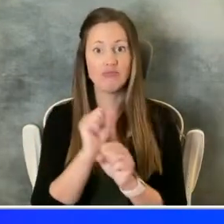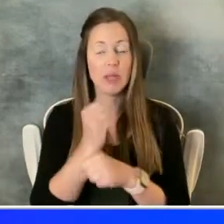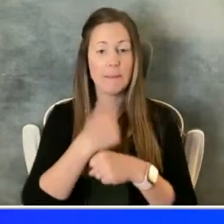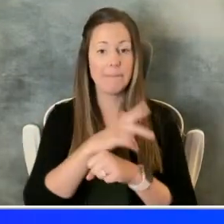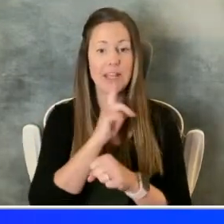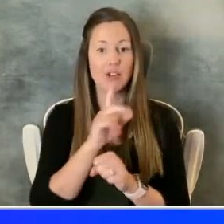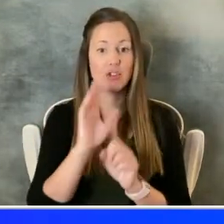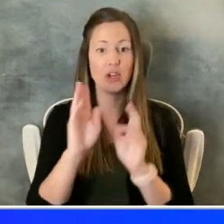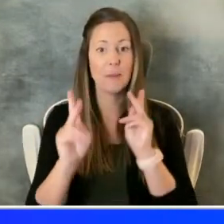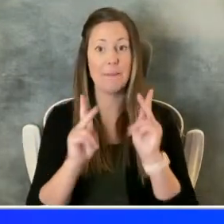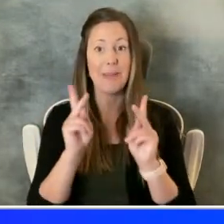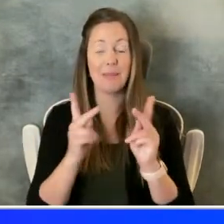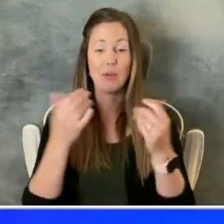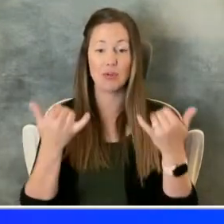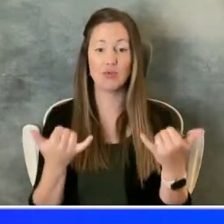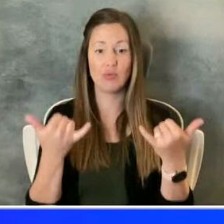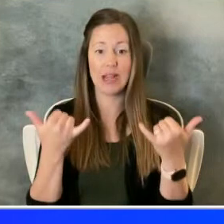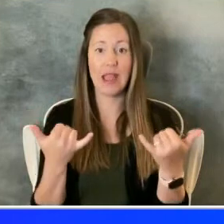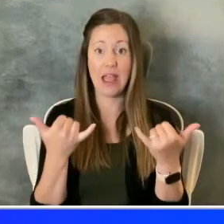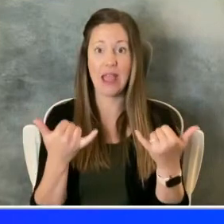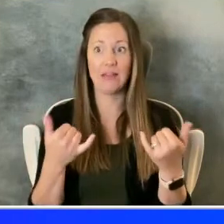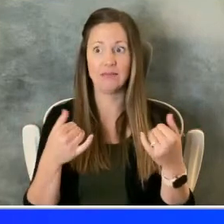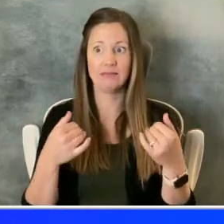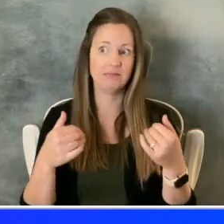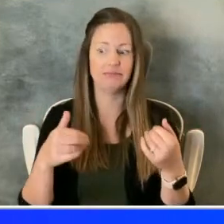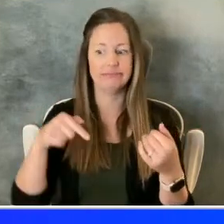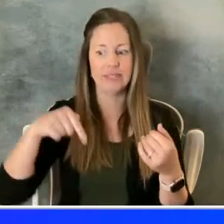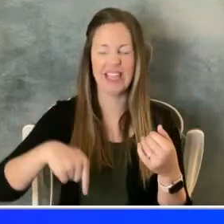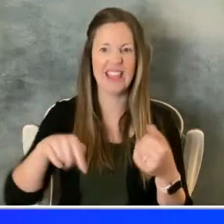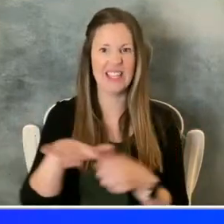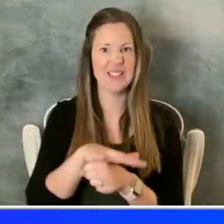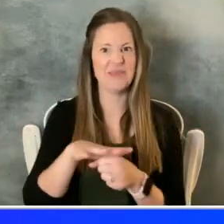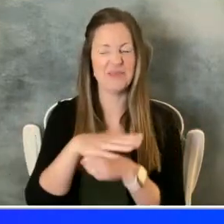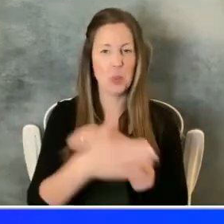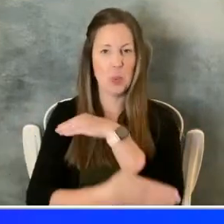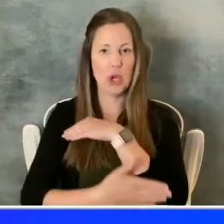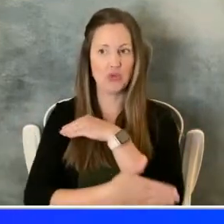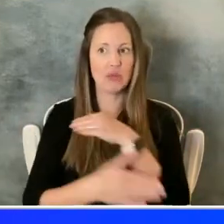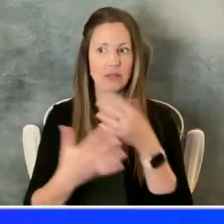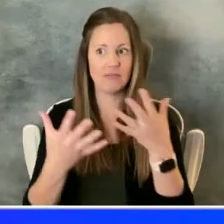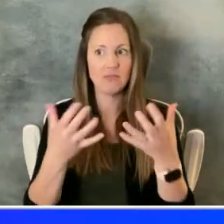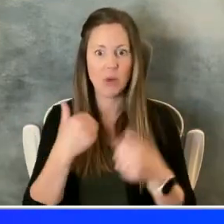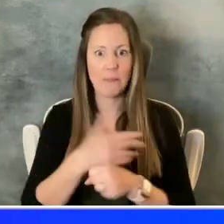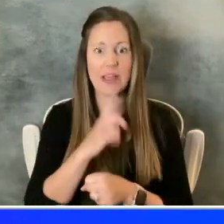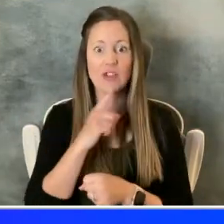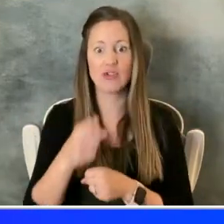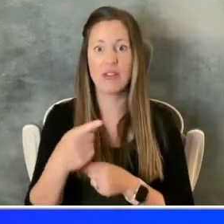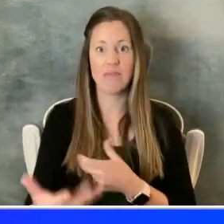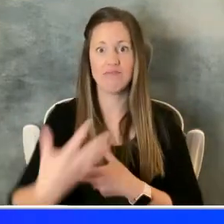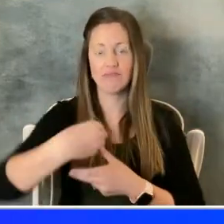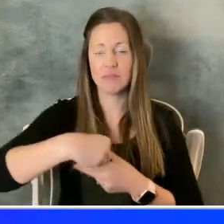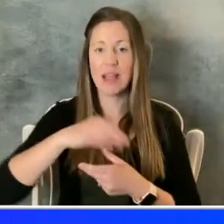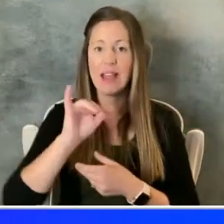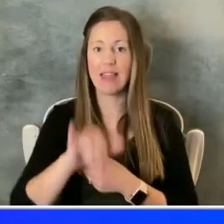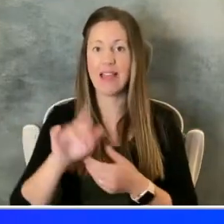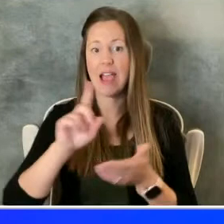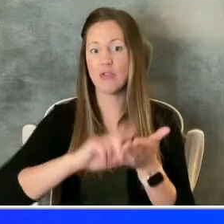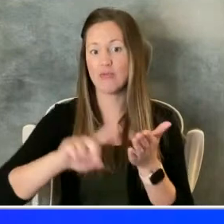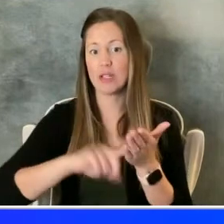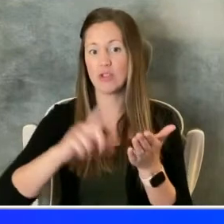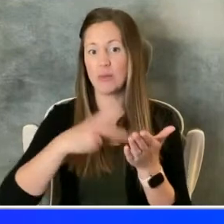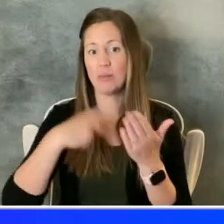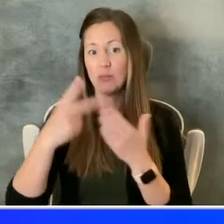of the Midwest are able to participate in the All of Us research program. What it ultimately